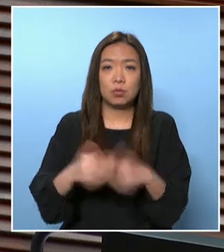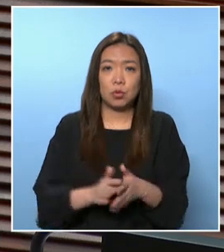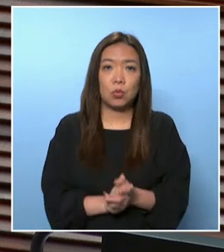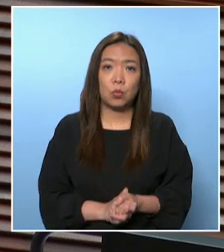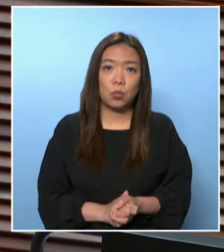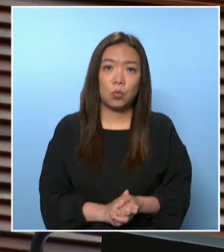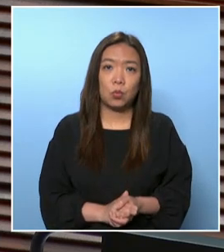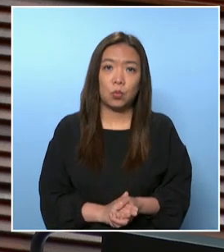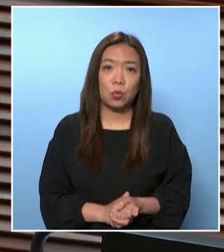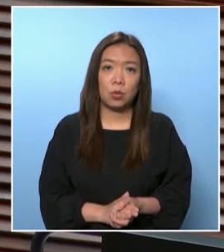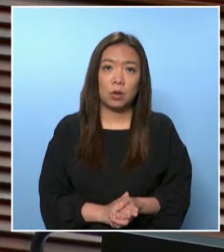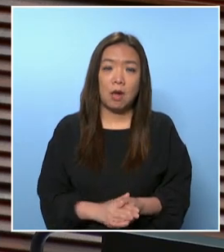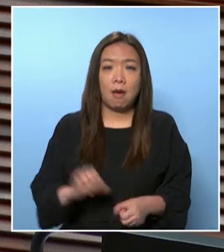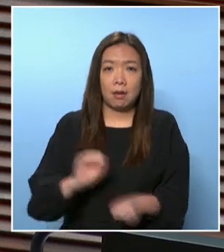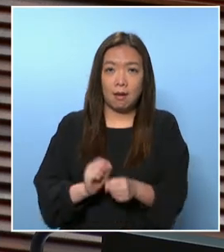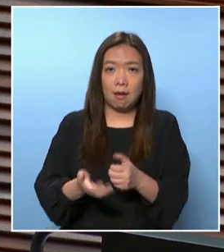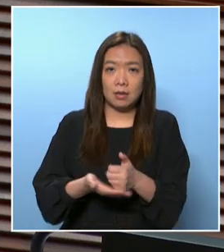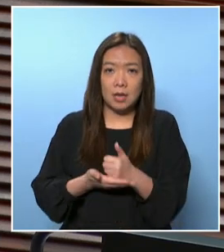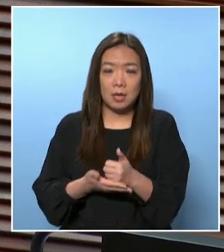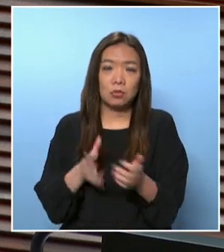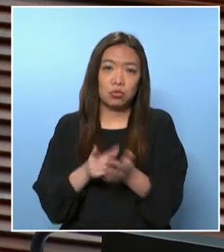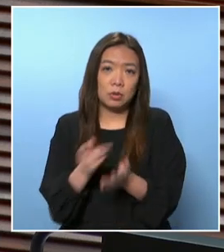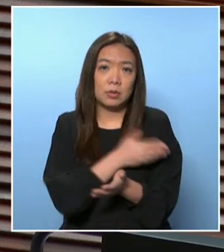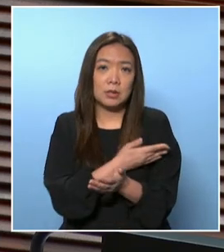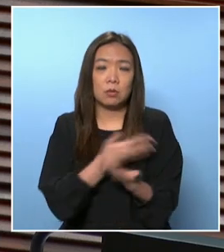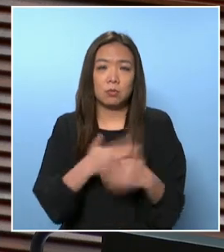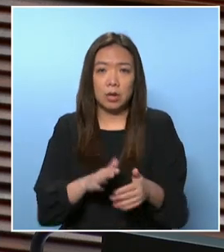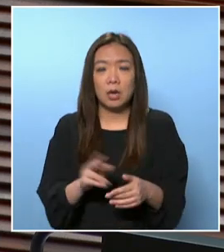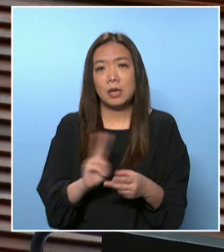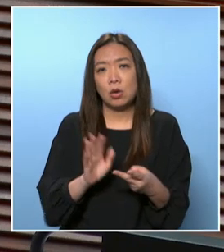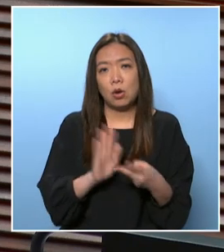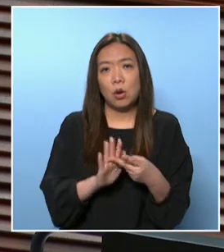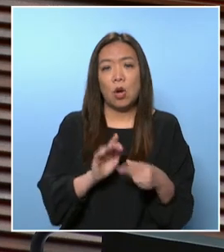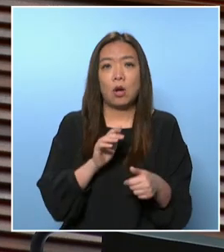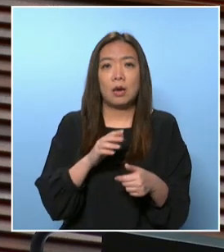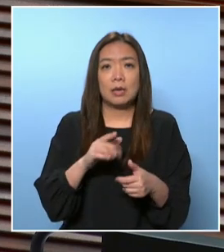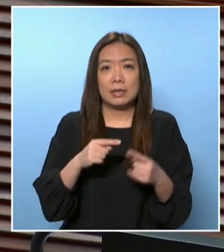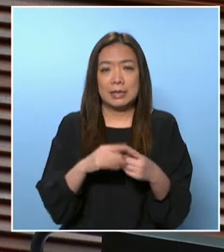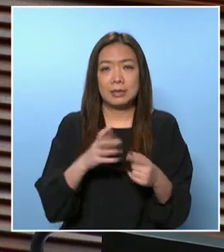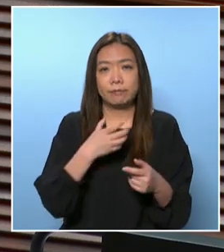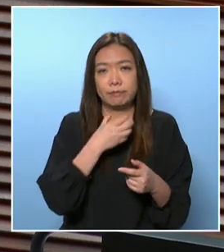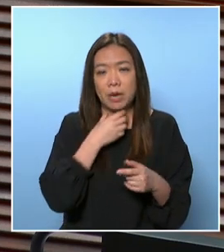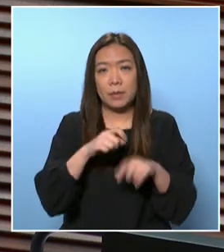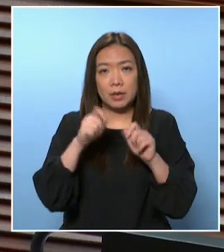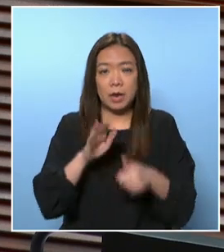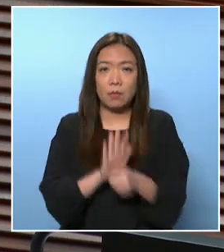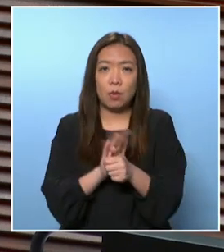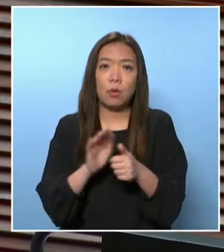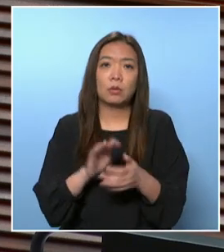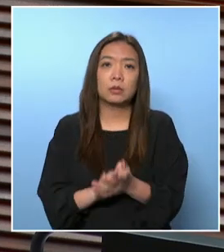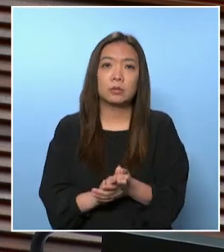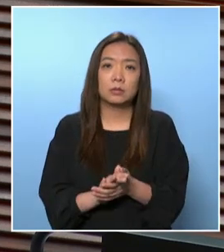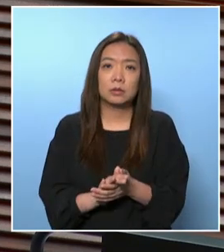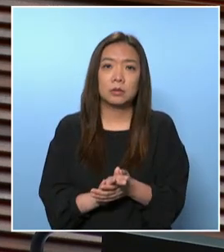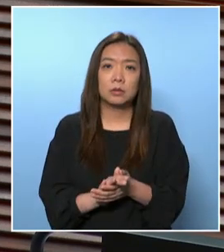will contribute to the reduction of the waiting time. This will also assuage the pressure on